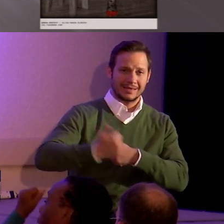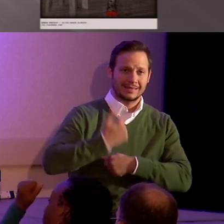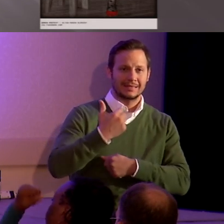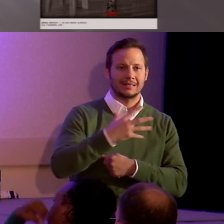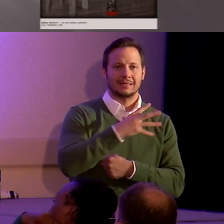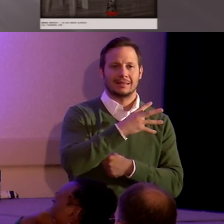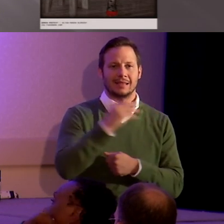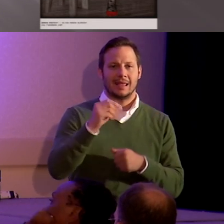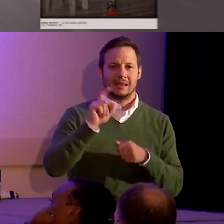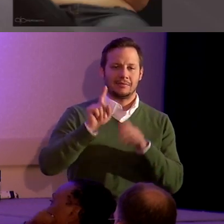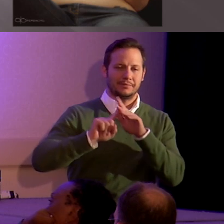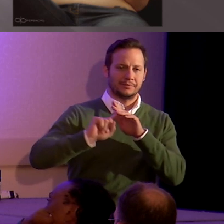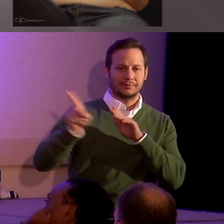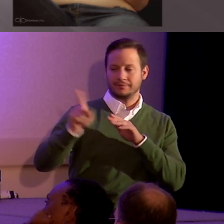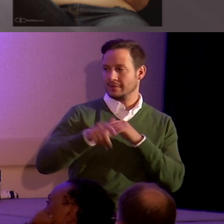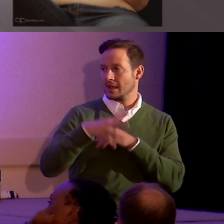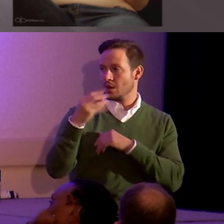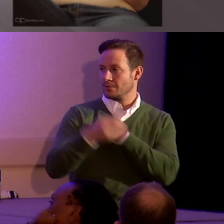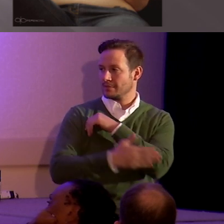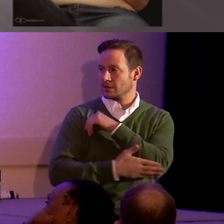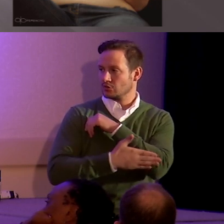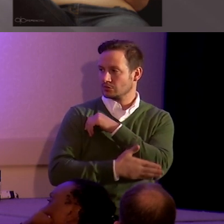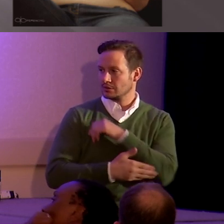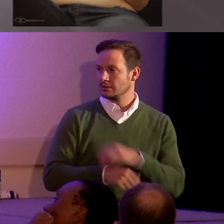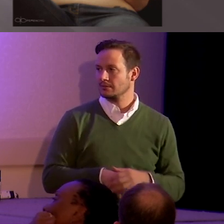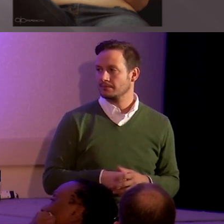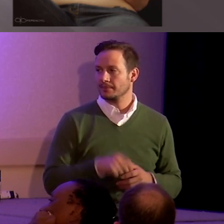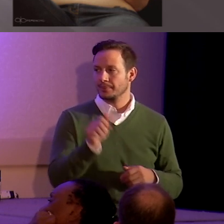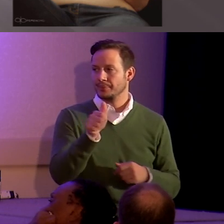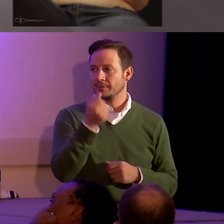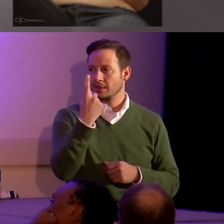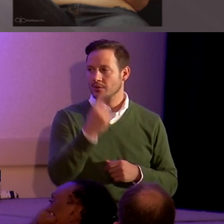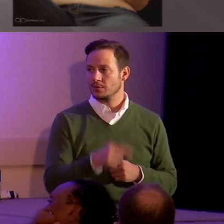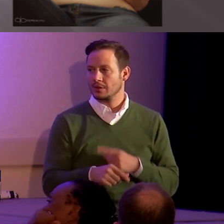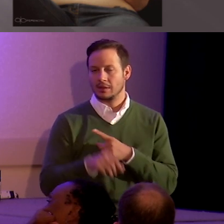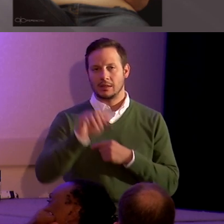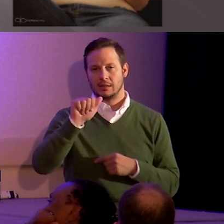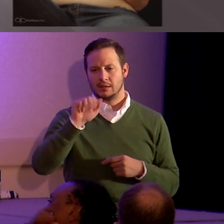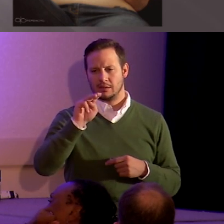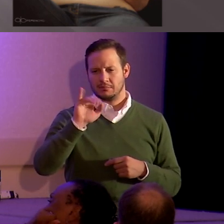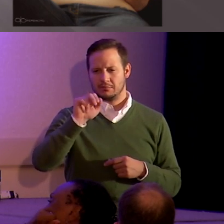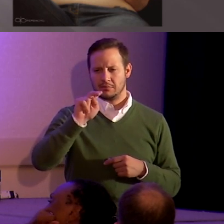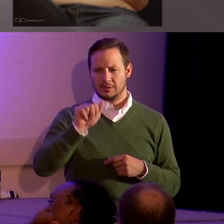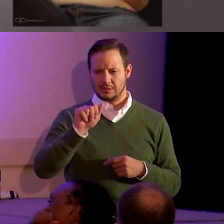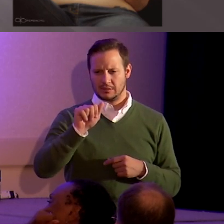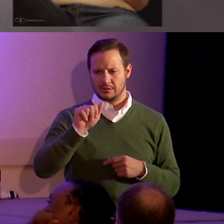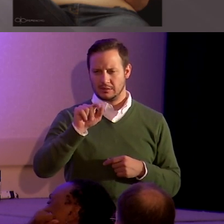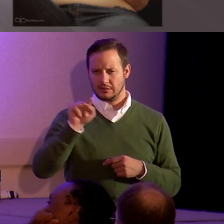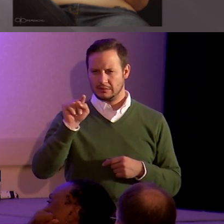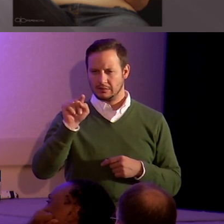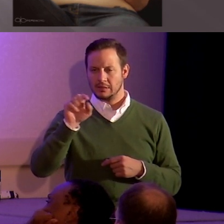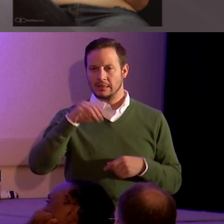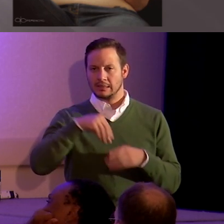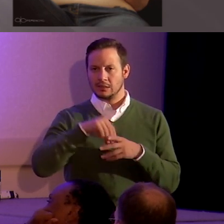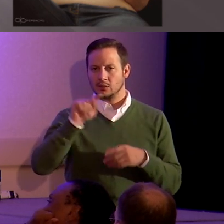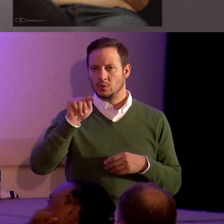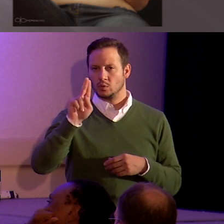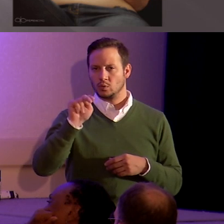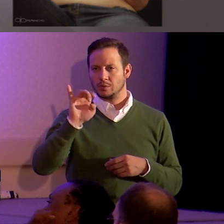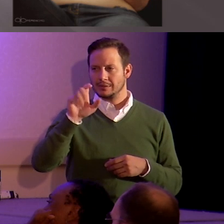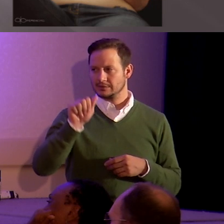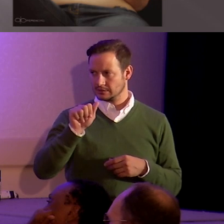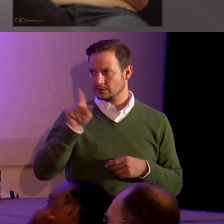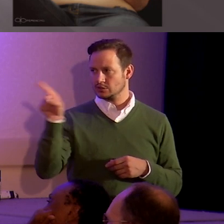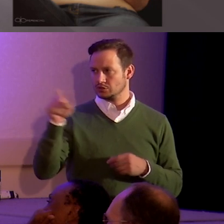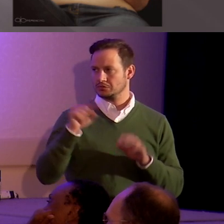to flee the country. The other well-known case is that of Amina Sabouy in Tunisia. She posted